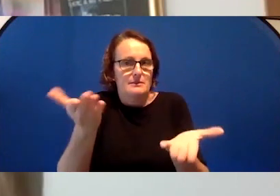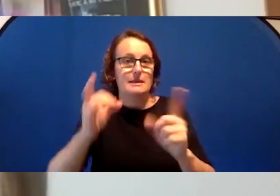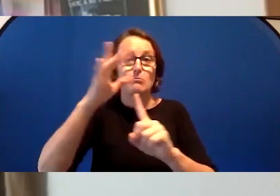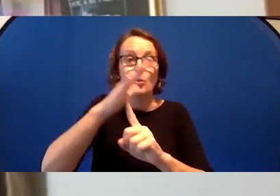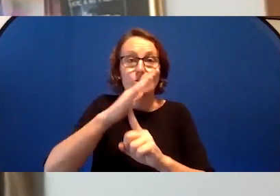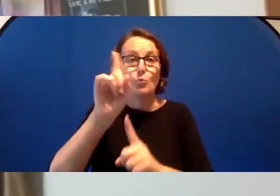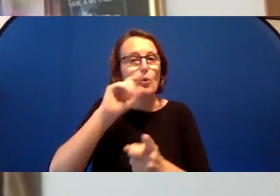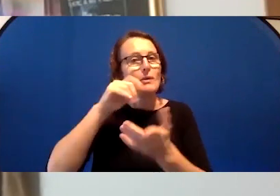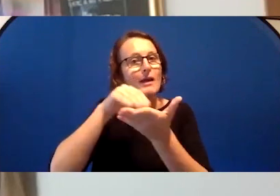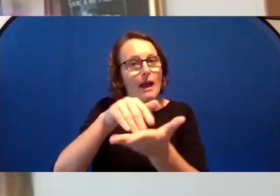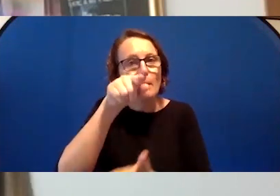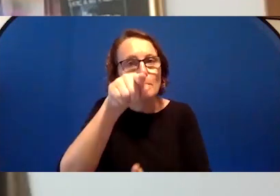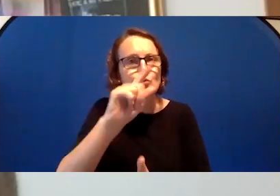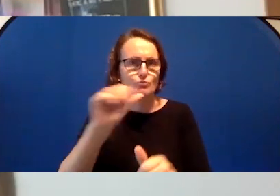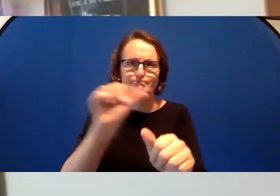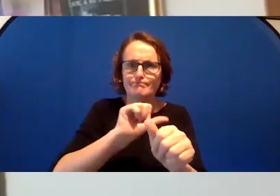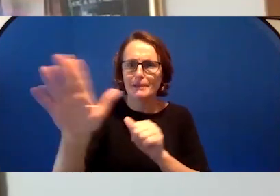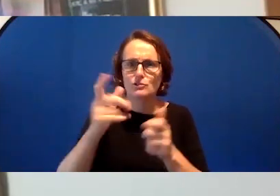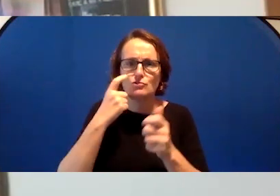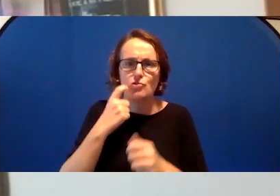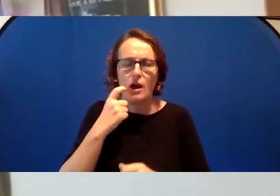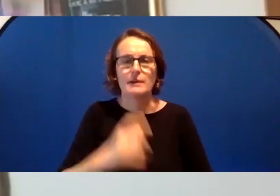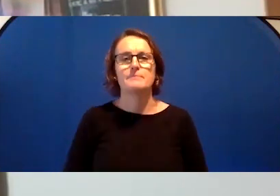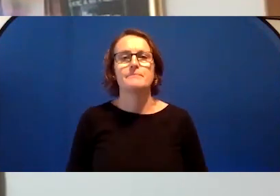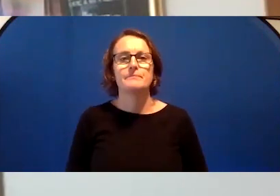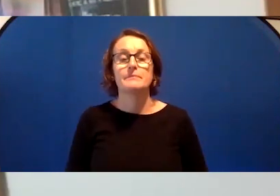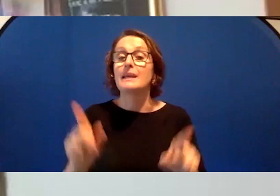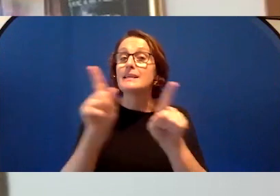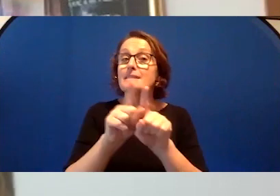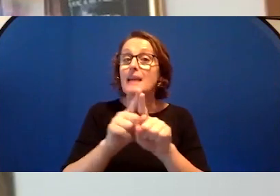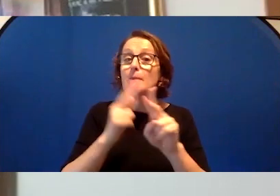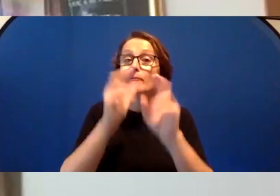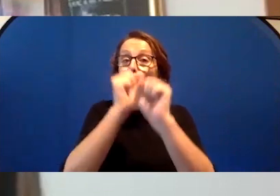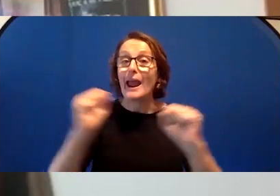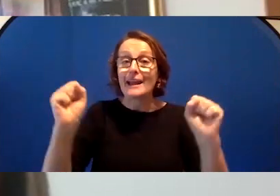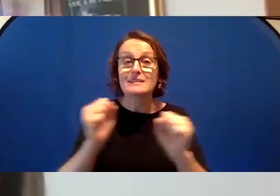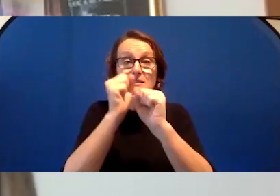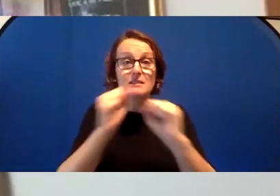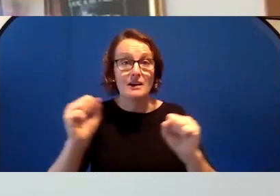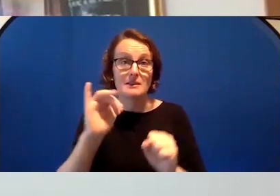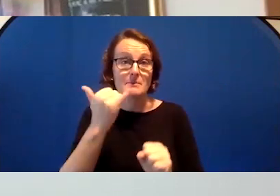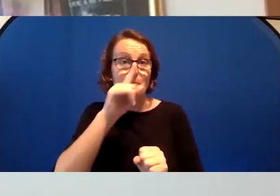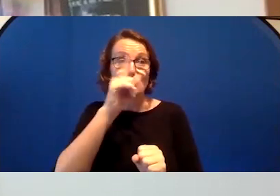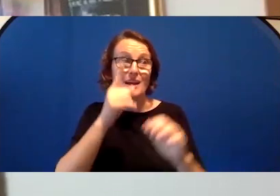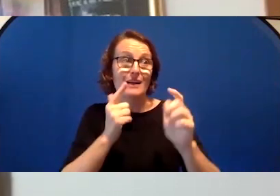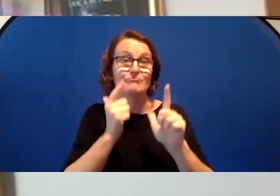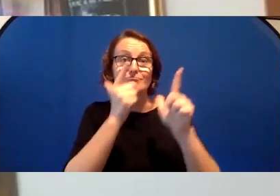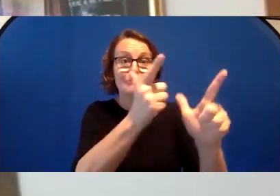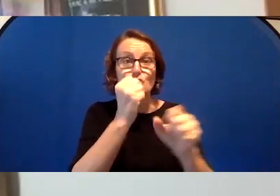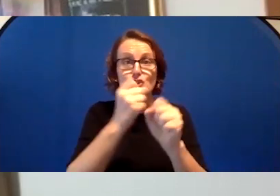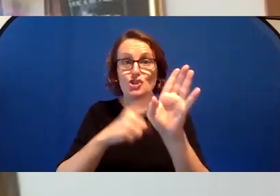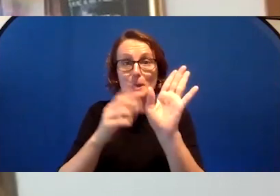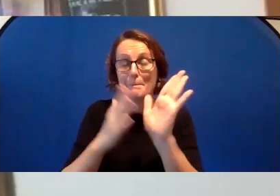helps you to be your best. Similarly for exercise, you might not have access to your gym or your running